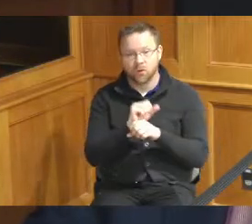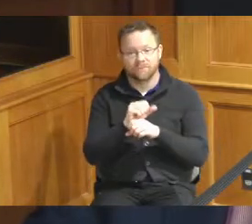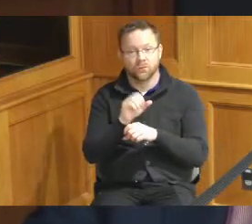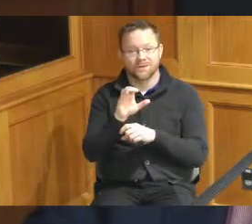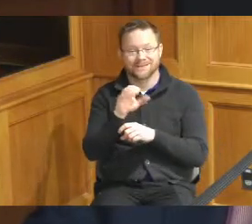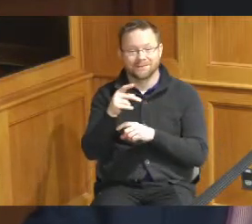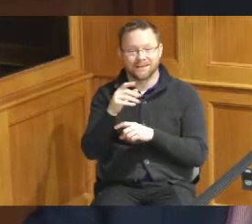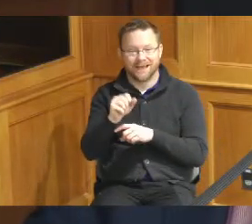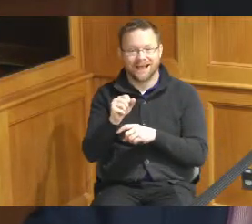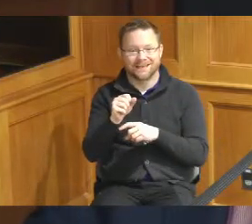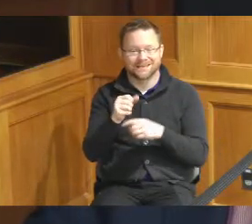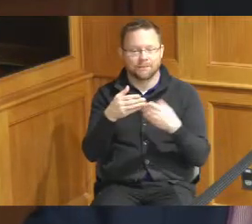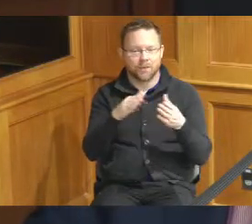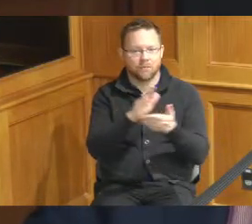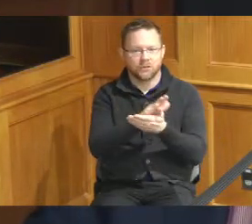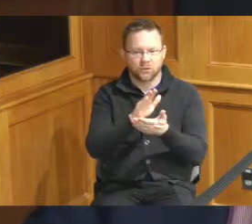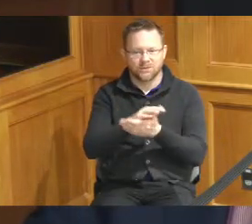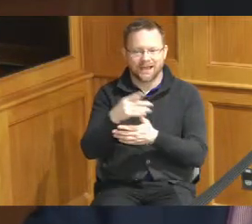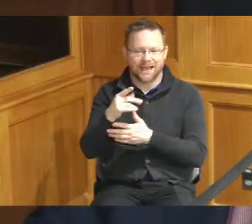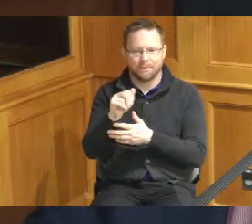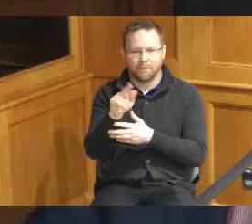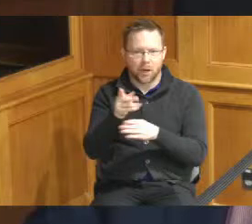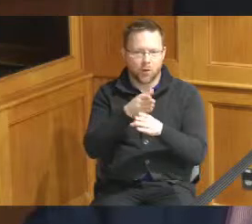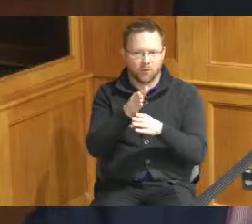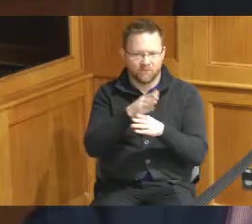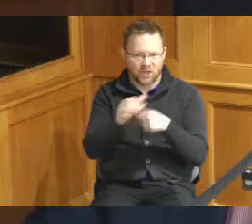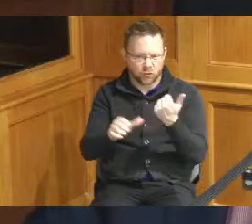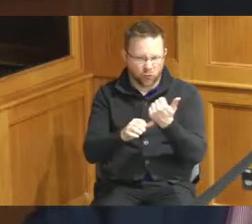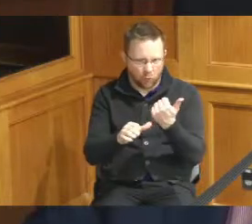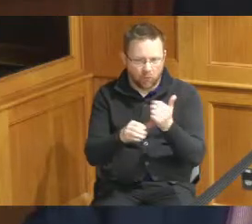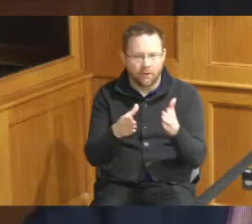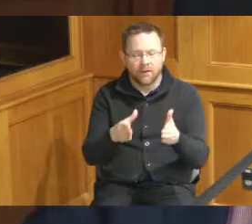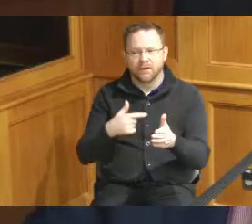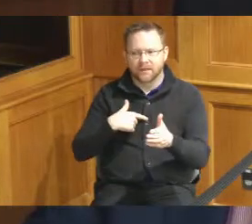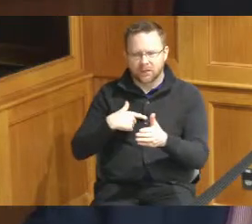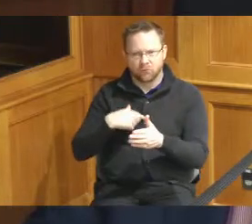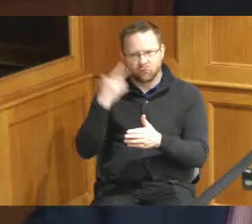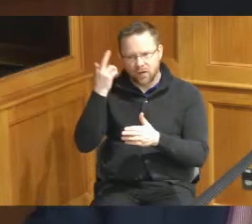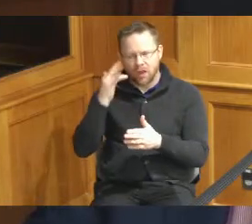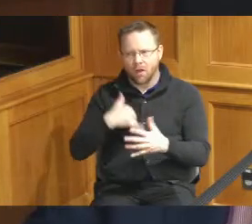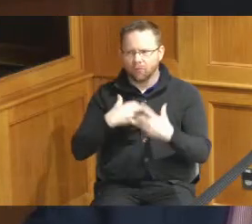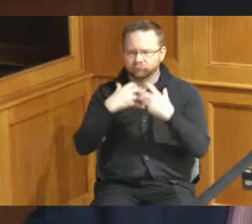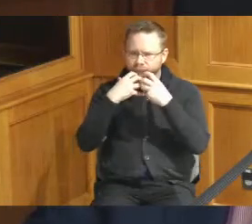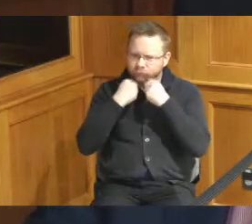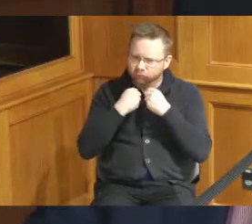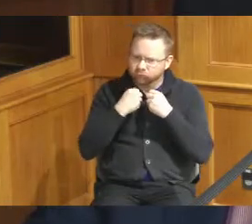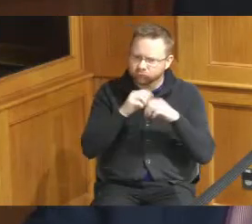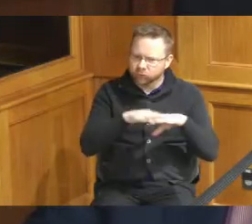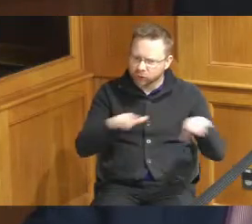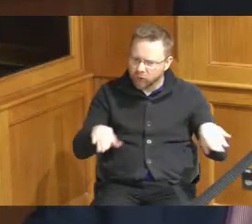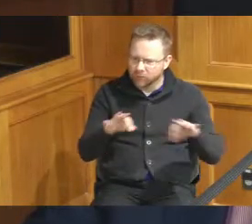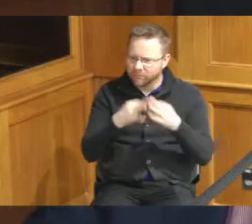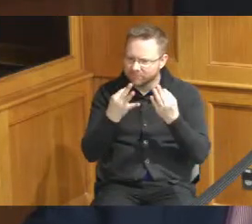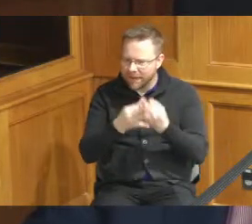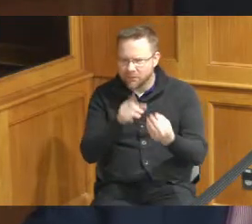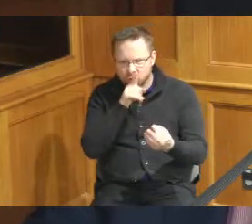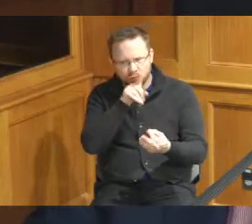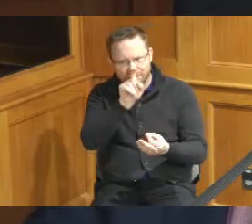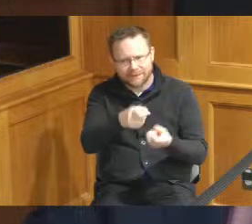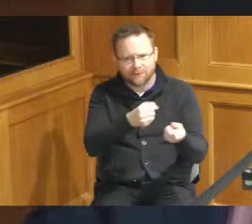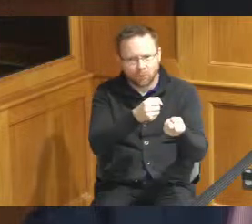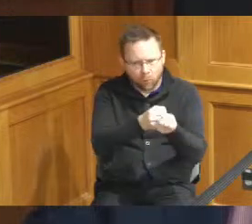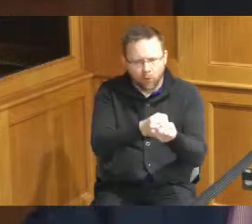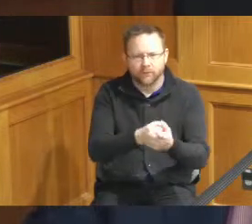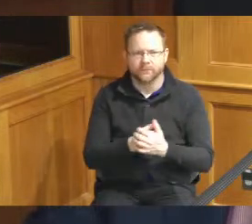Public Schools as a paraprofessional where he discovered his heart for children and families who needed love and advocacy.